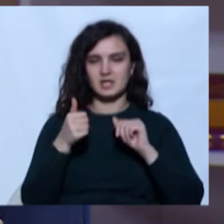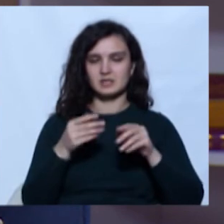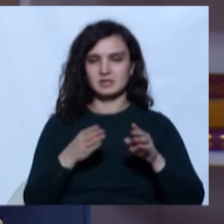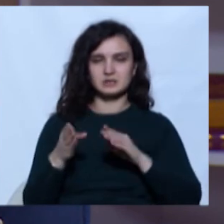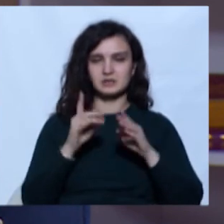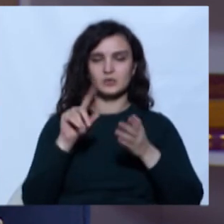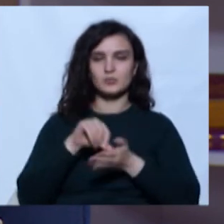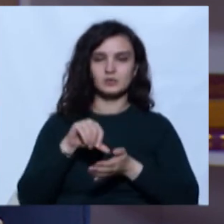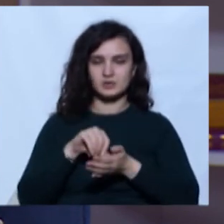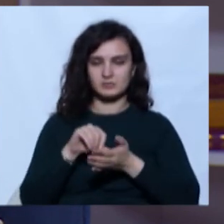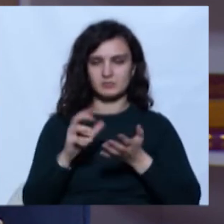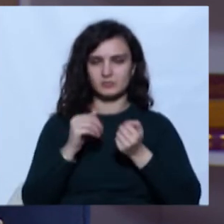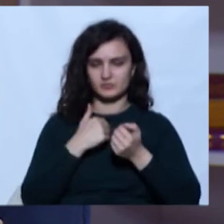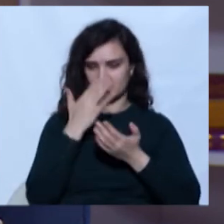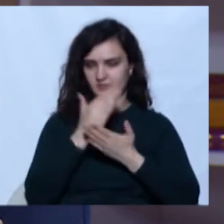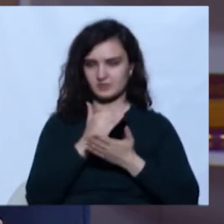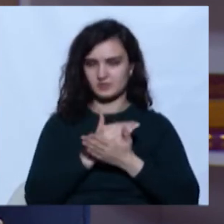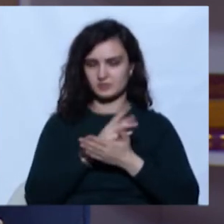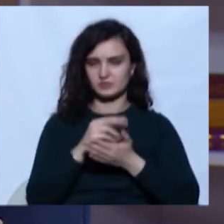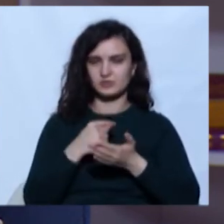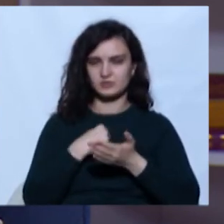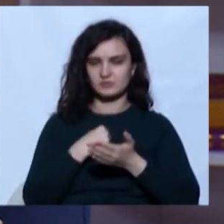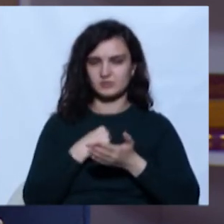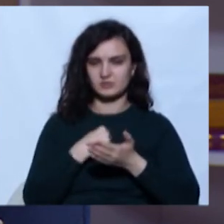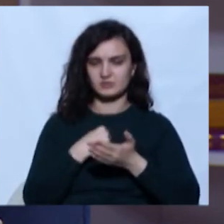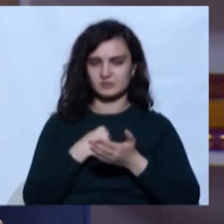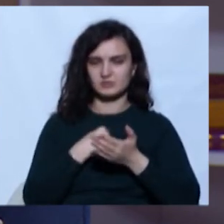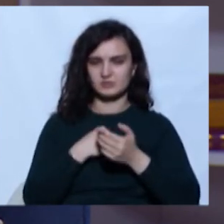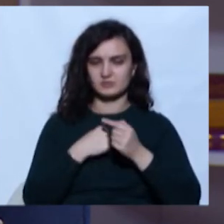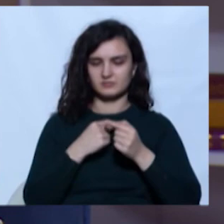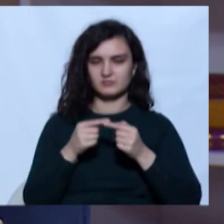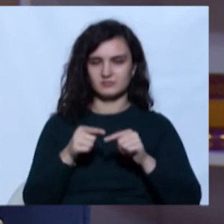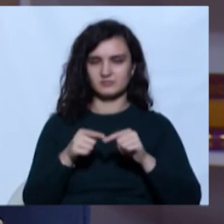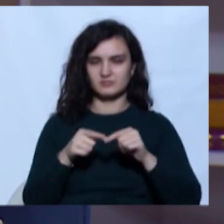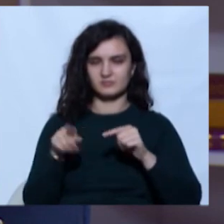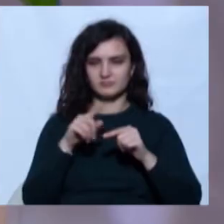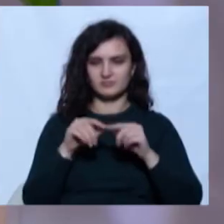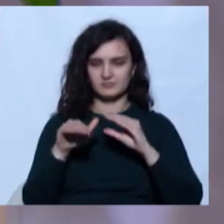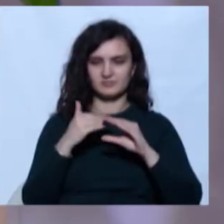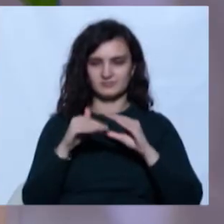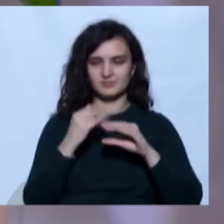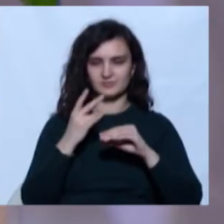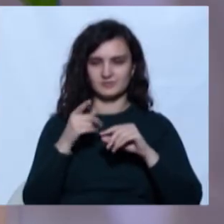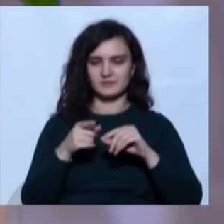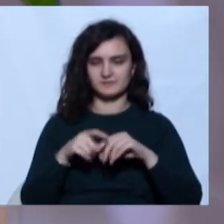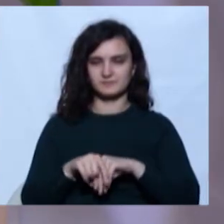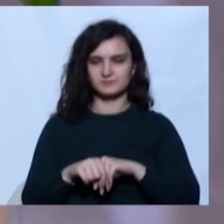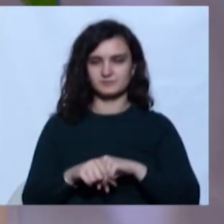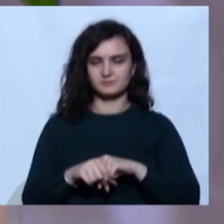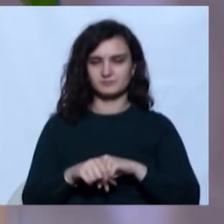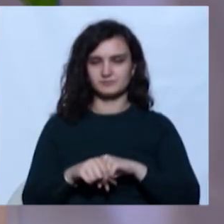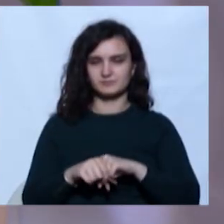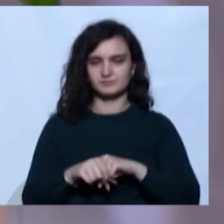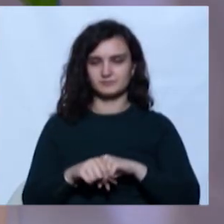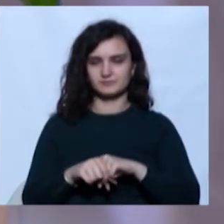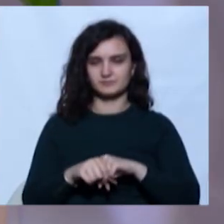you to participate in our lesson and for us to have that back and forth. So keep them coming. Totally agree. Our